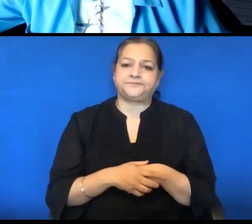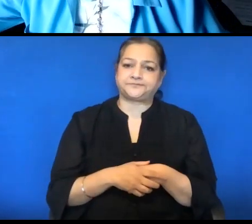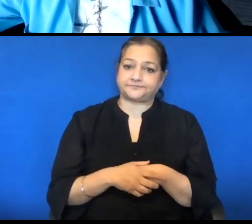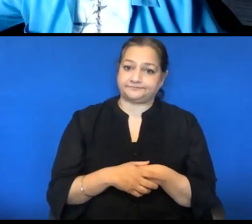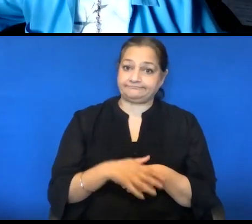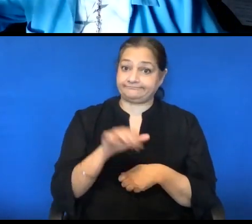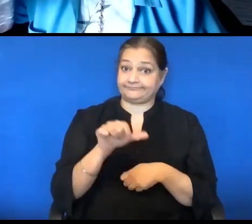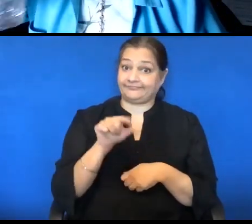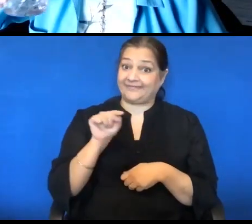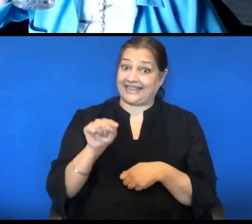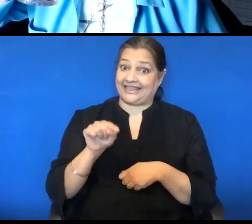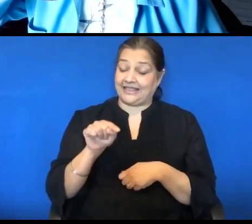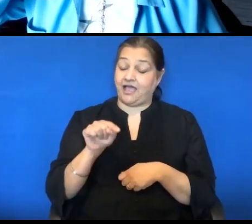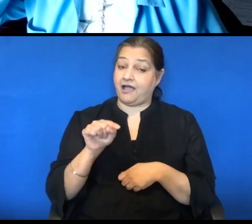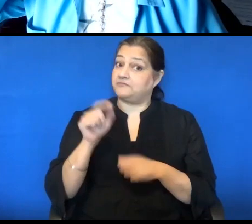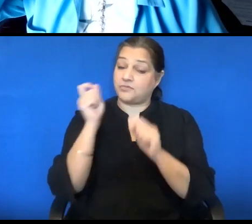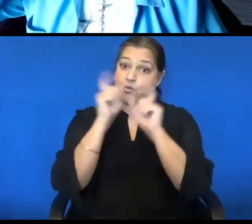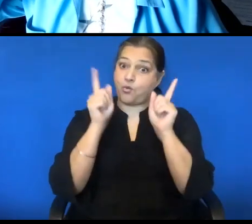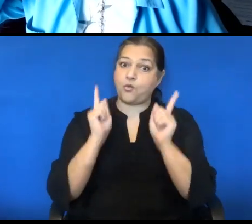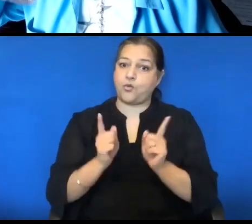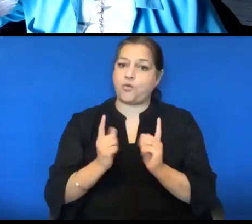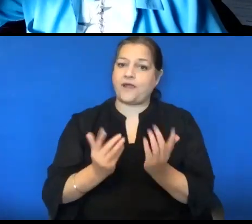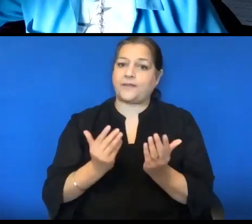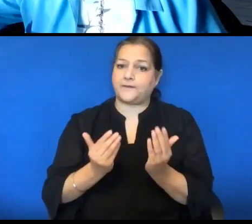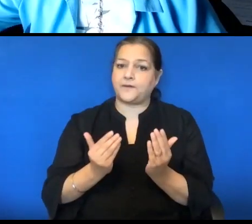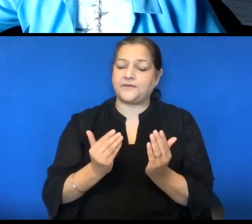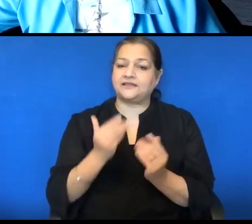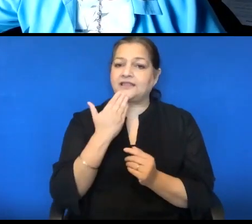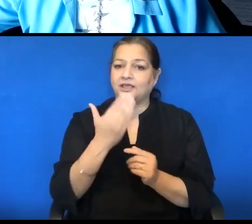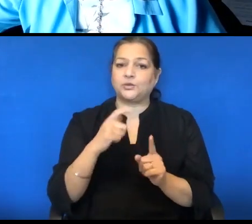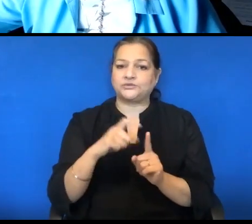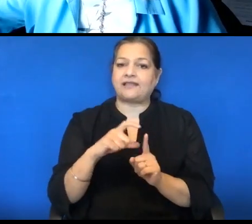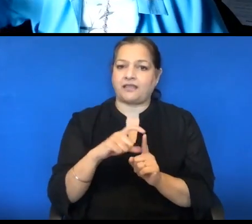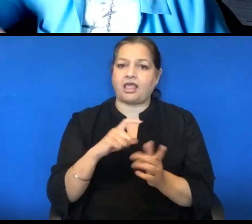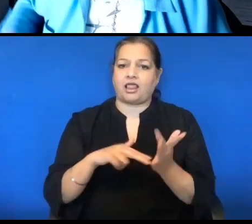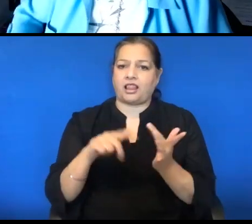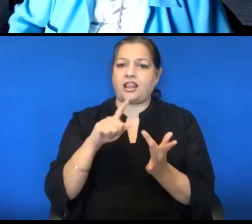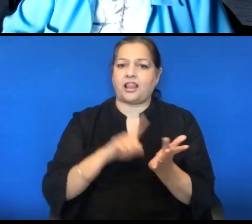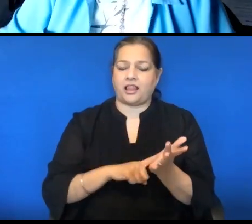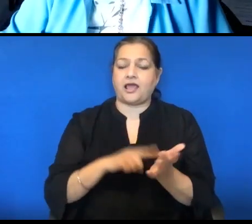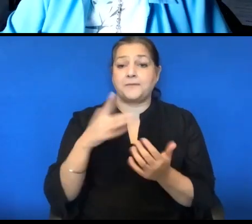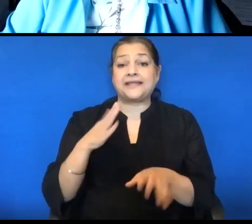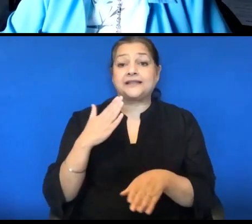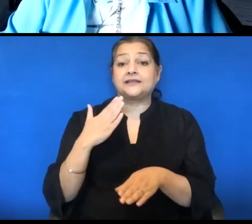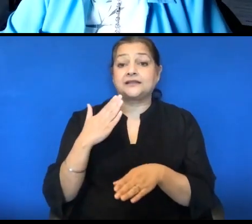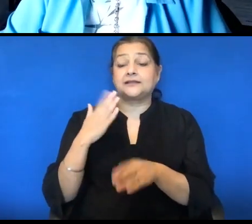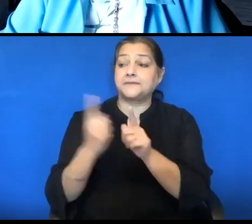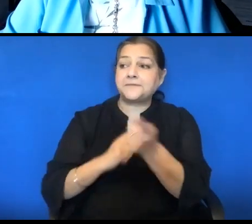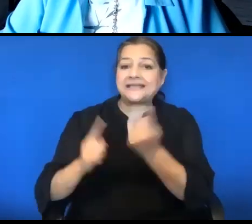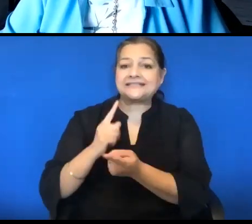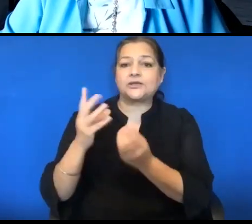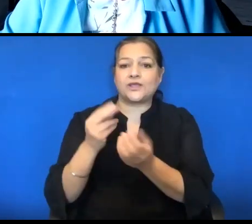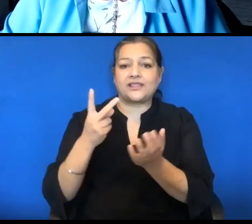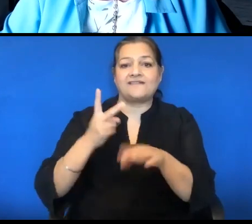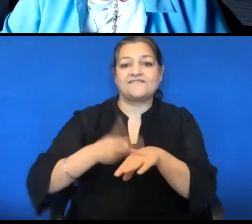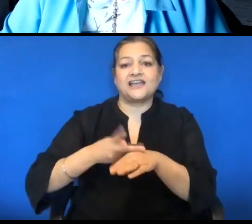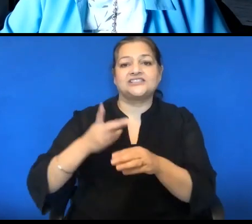very high on my radar right now, because I've been meeting with vice chancellors. I've been actually meeting also with their finance